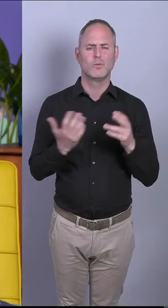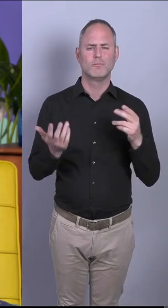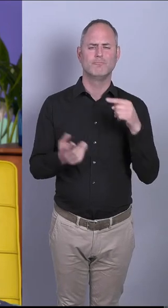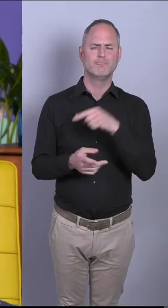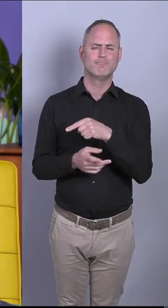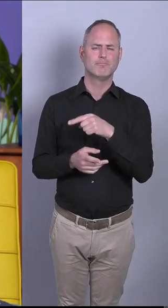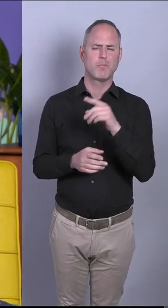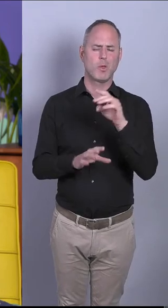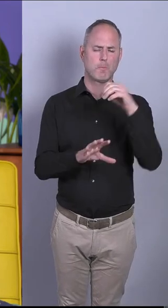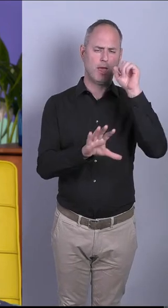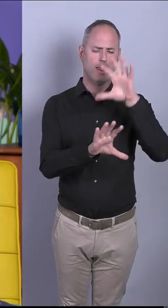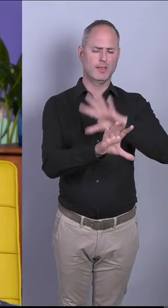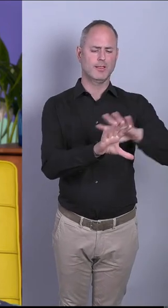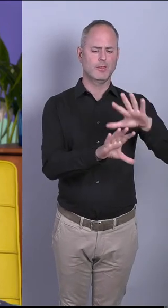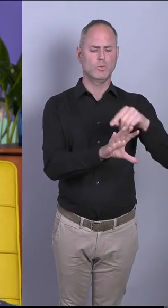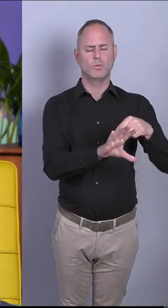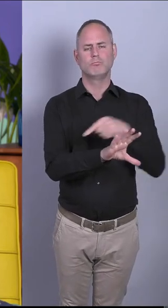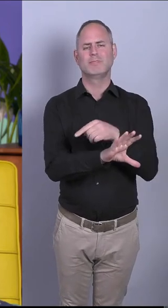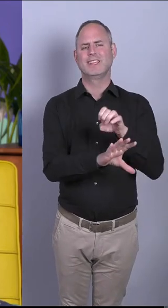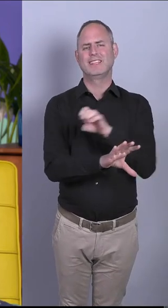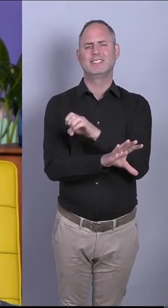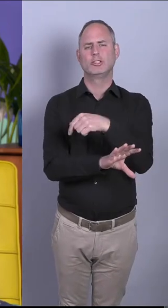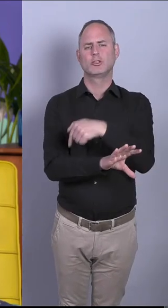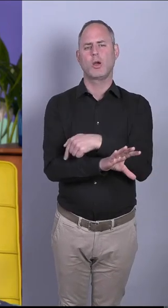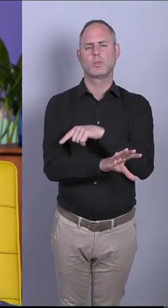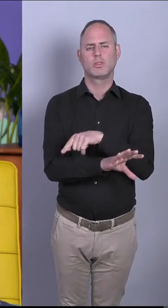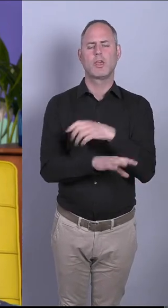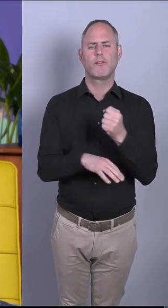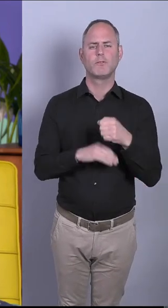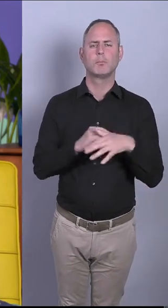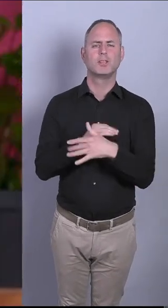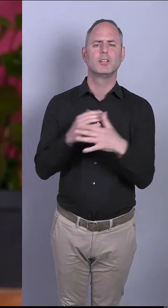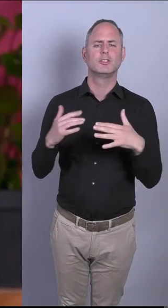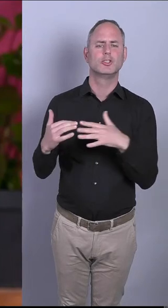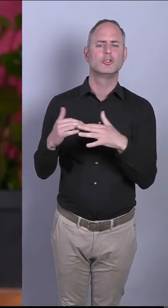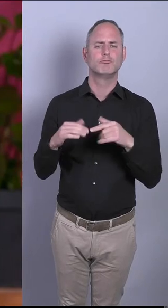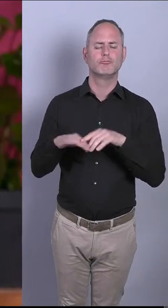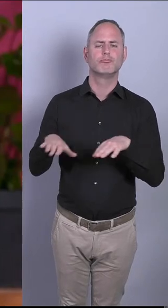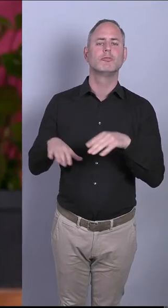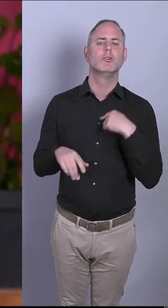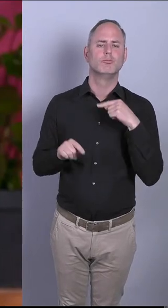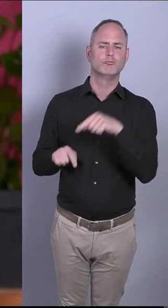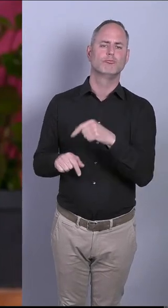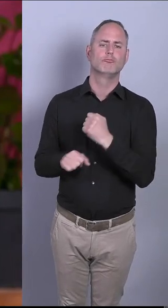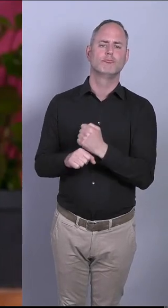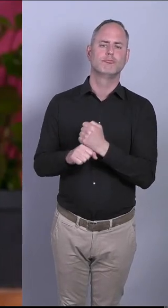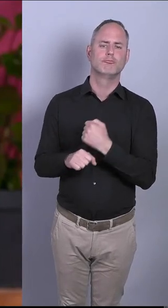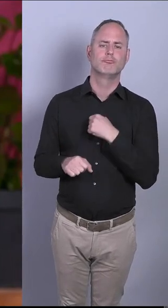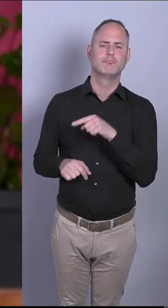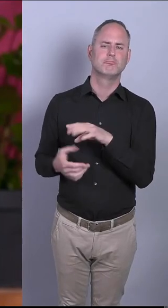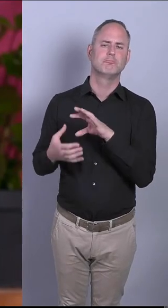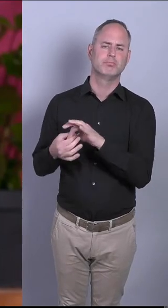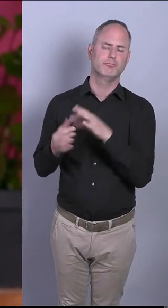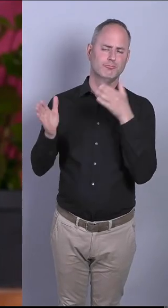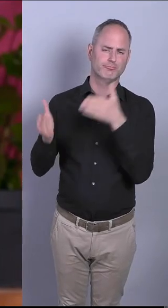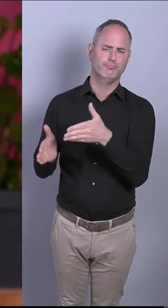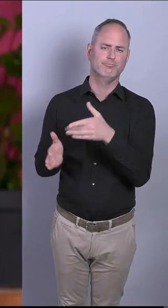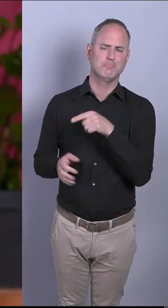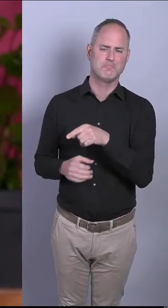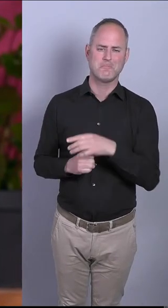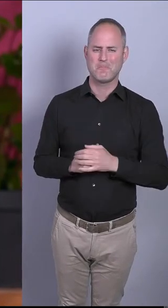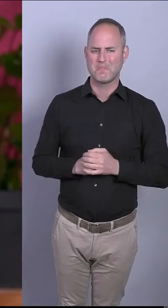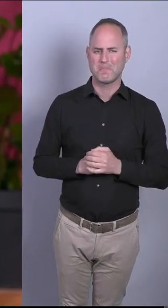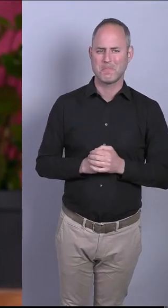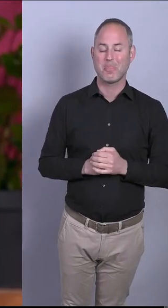kayaking and open water swimming competitions took place. There I was working for the spectator services area. So we've